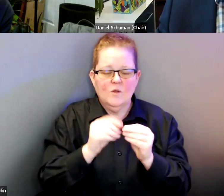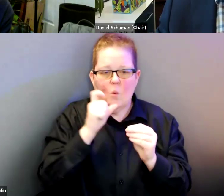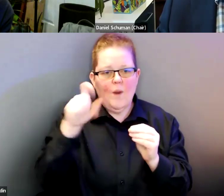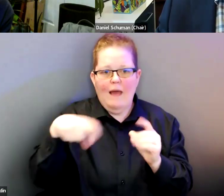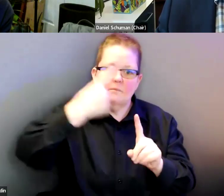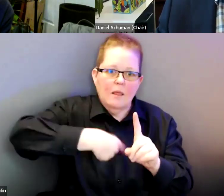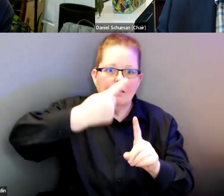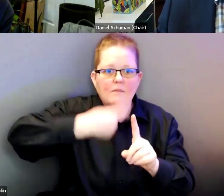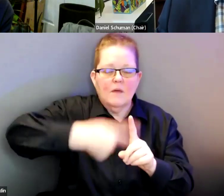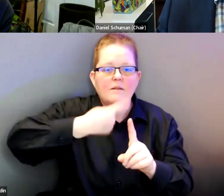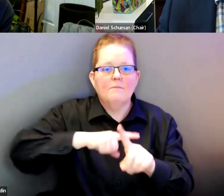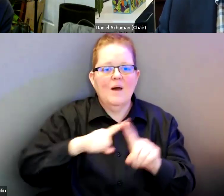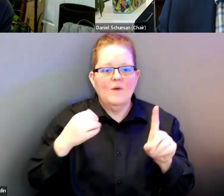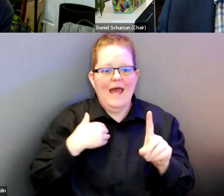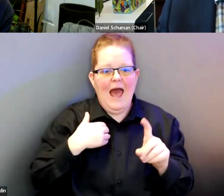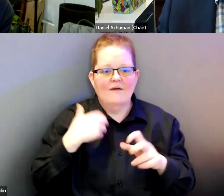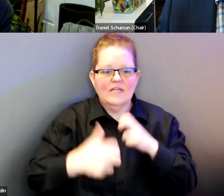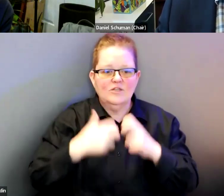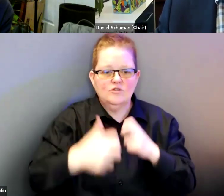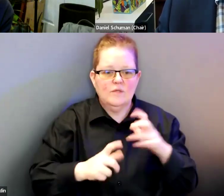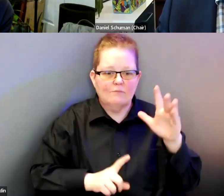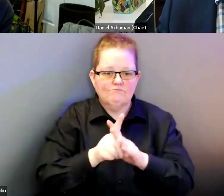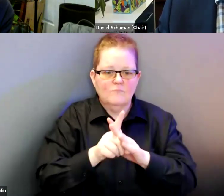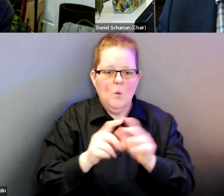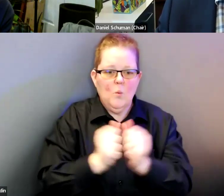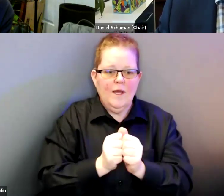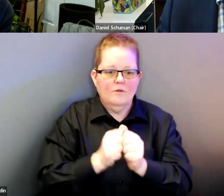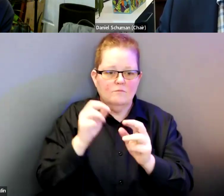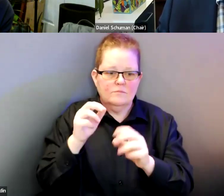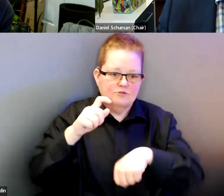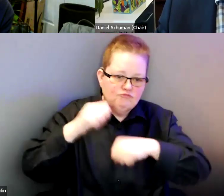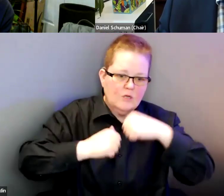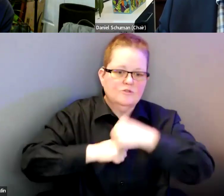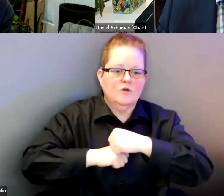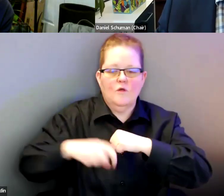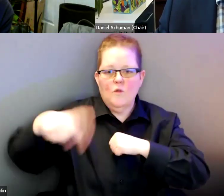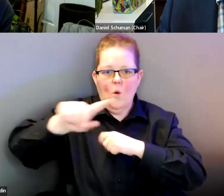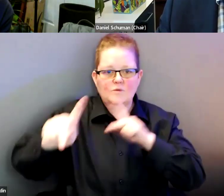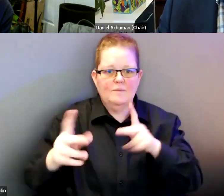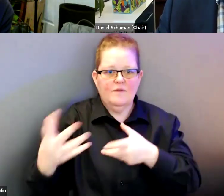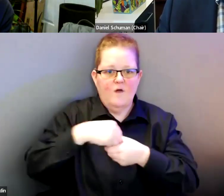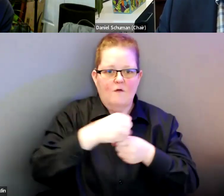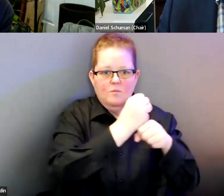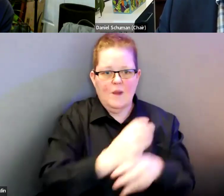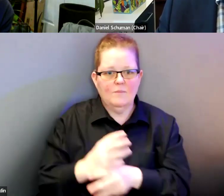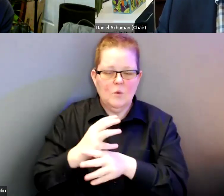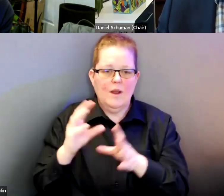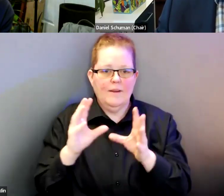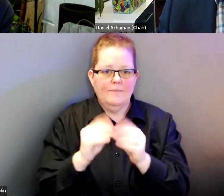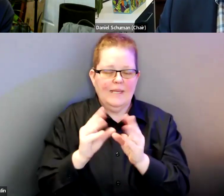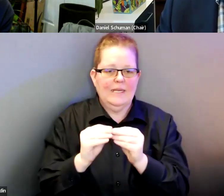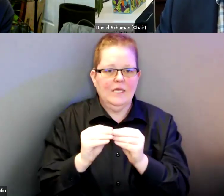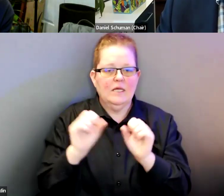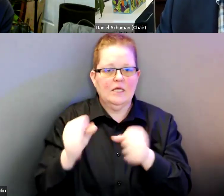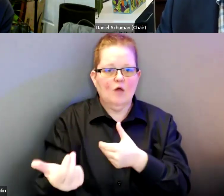have an issue that arises with respect to structure, then the folks who are on the preparatory meeting would be able to come back together, or other folks, as they're interested,